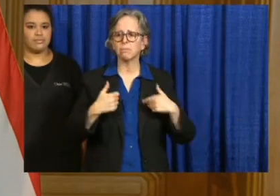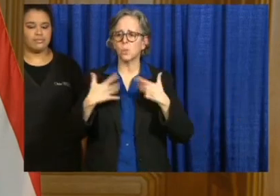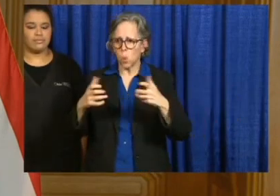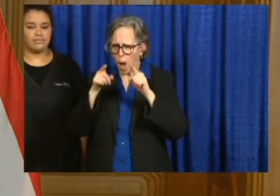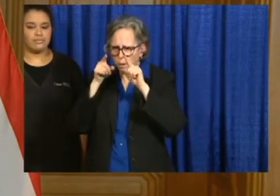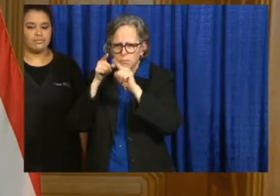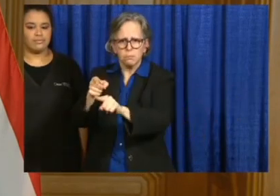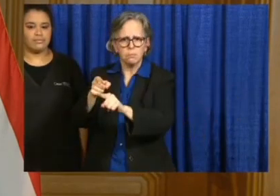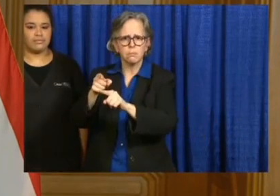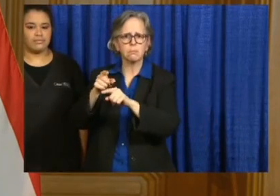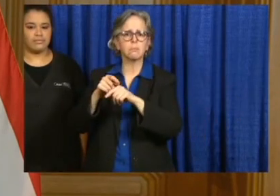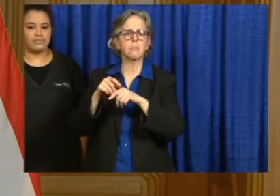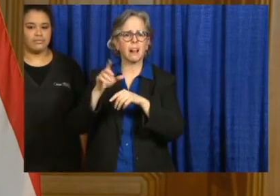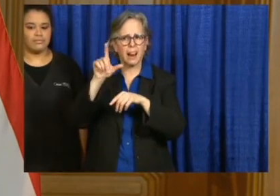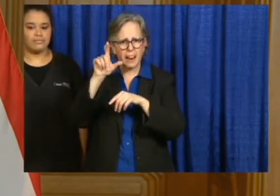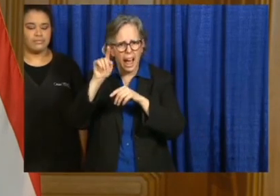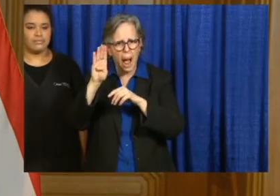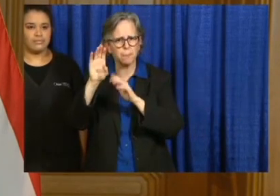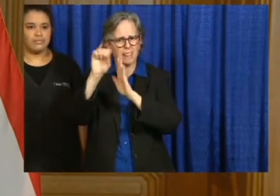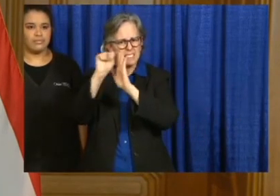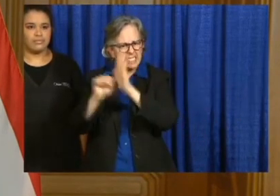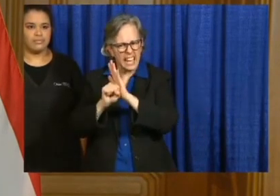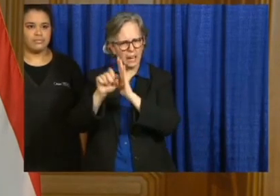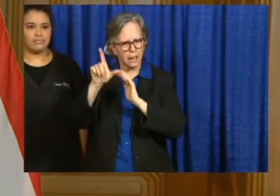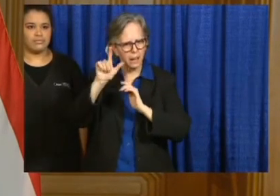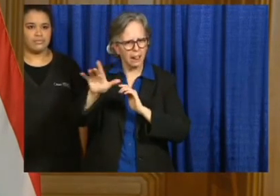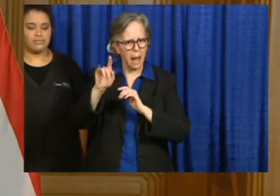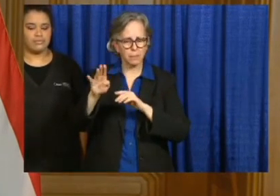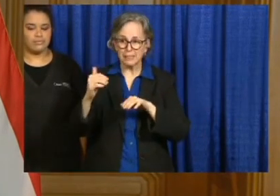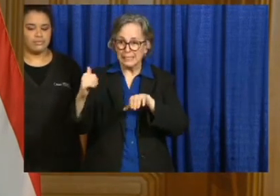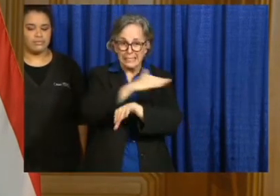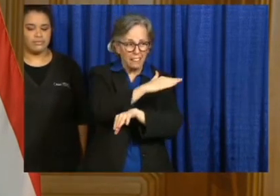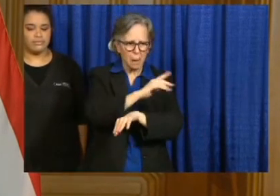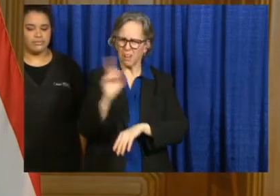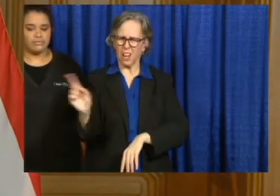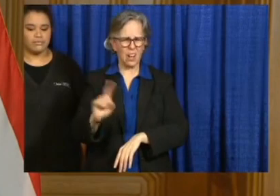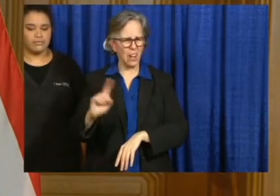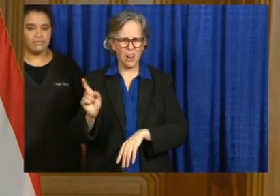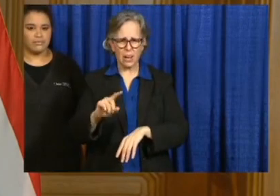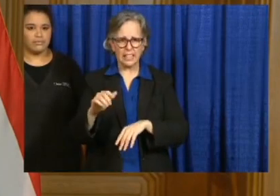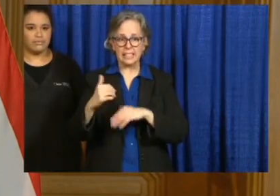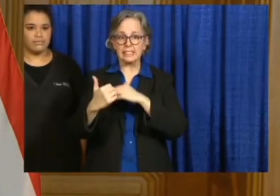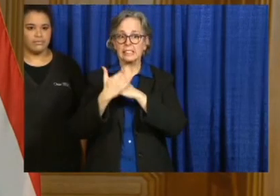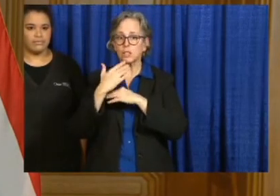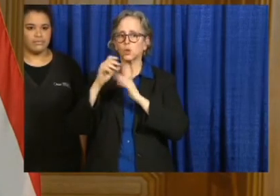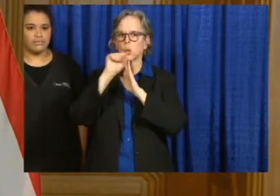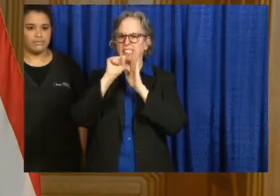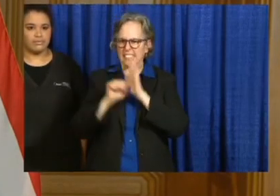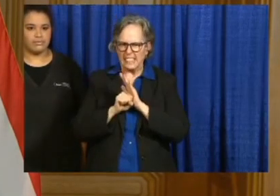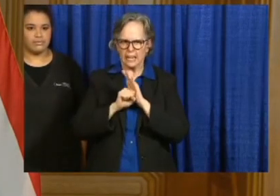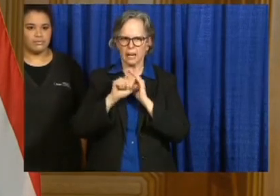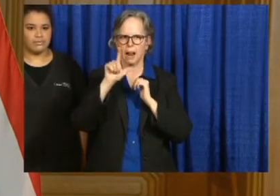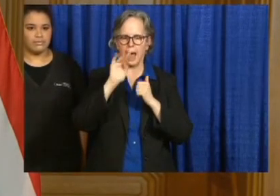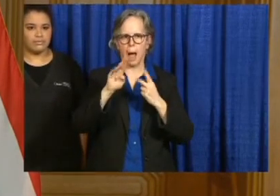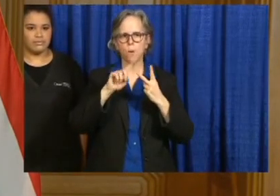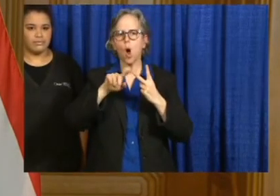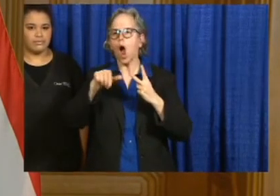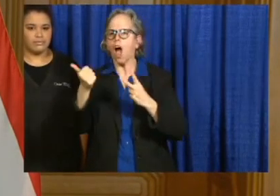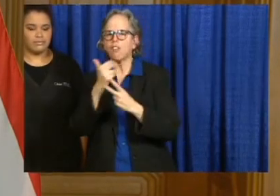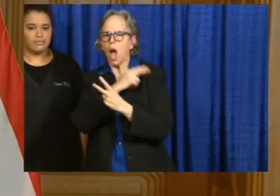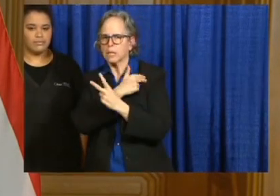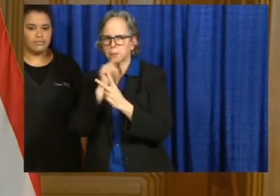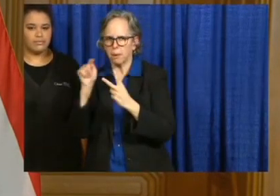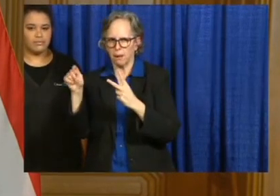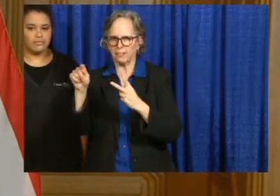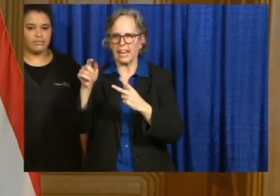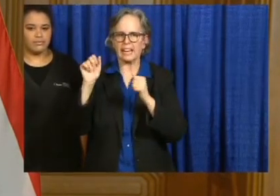would make that plea. Don't do that. Take it to the state lab or take it to another hospital that has got the ability to